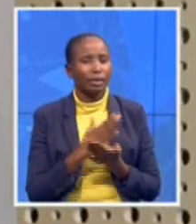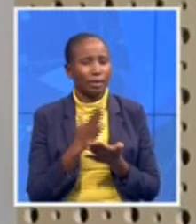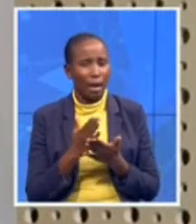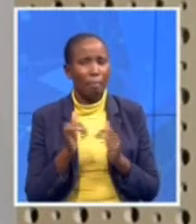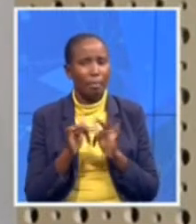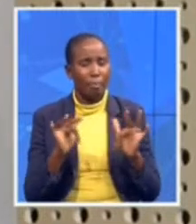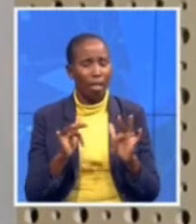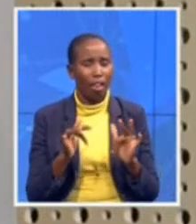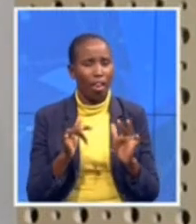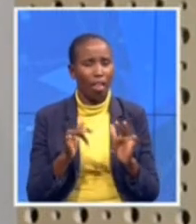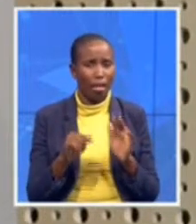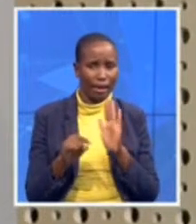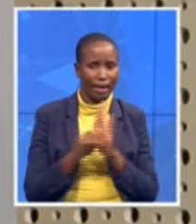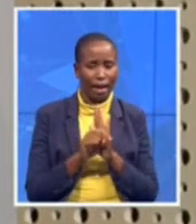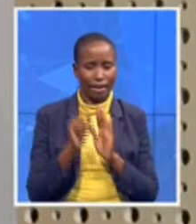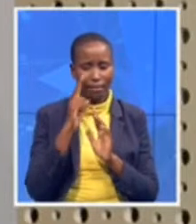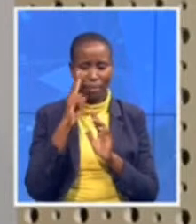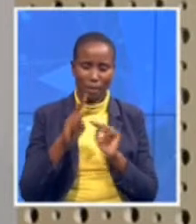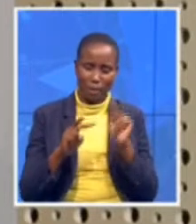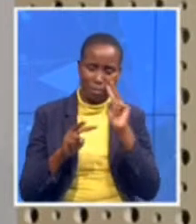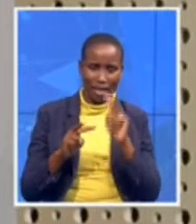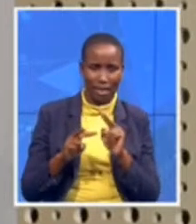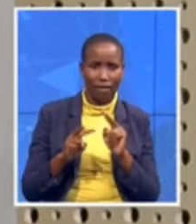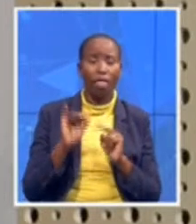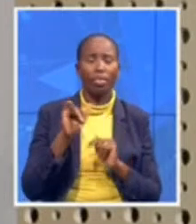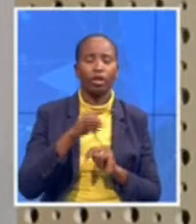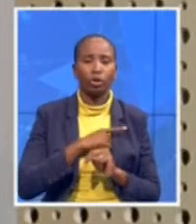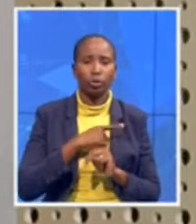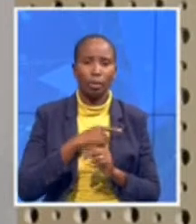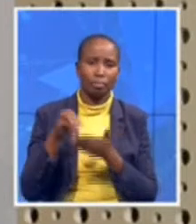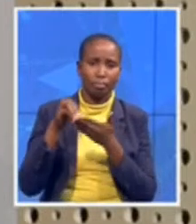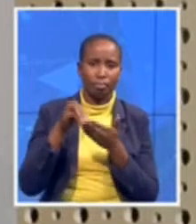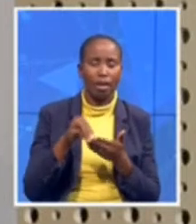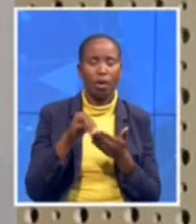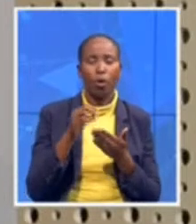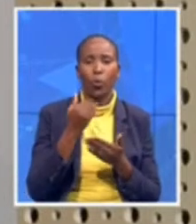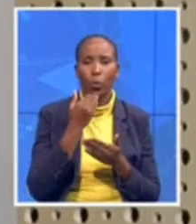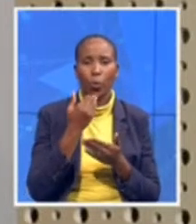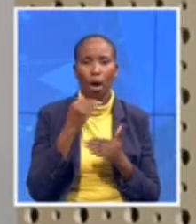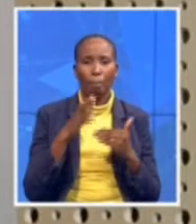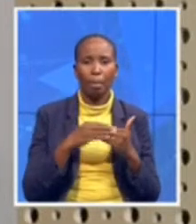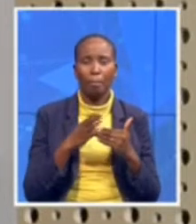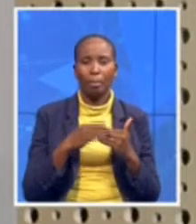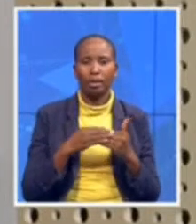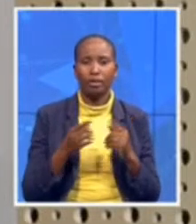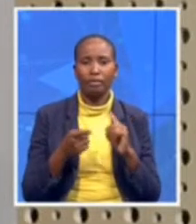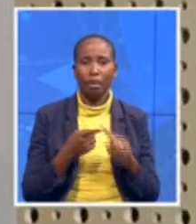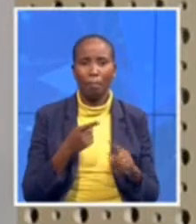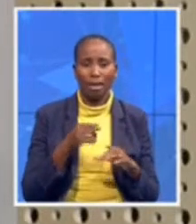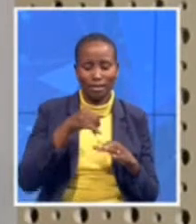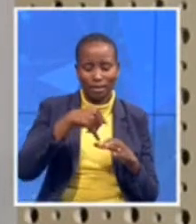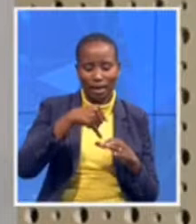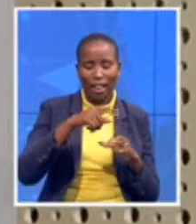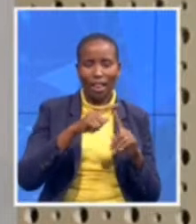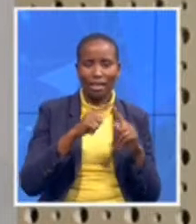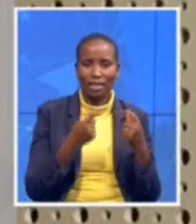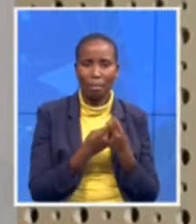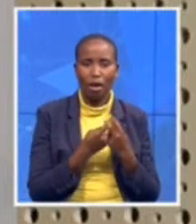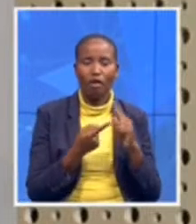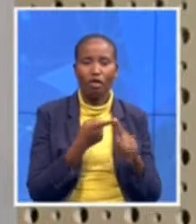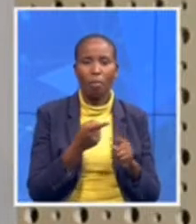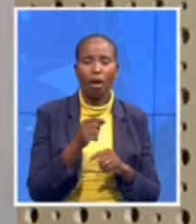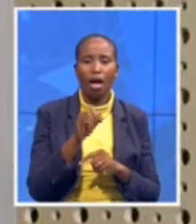brought some of the members of the internal team within the FPB to get a bit more technical